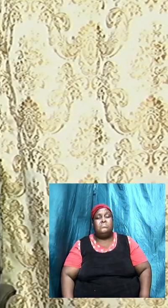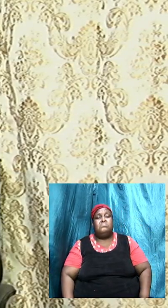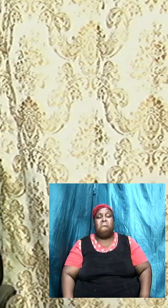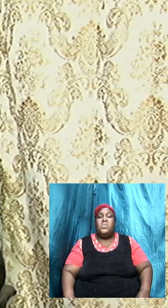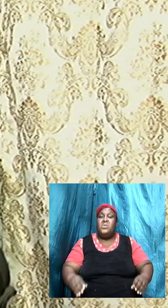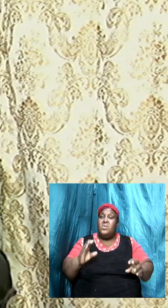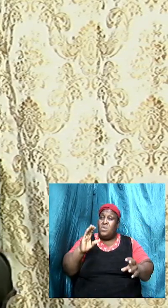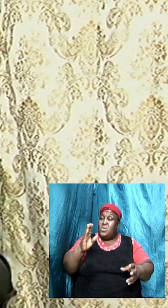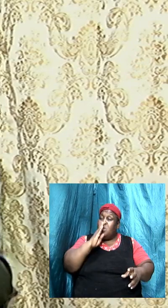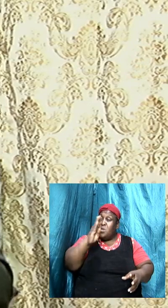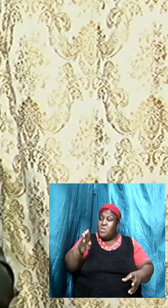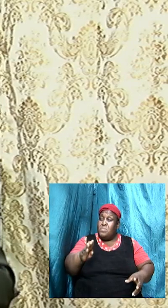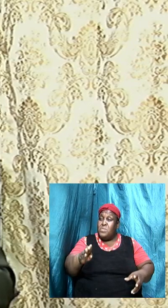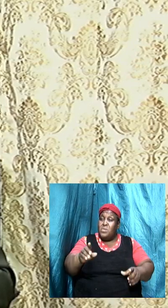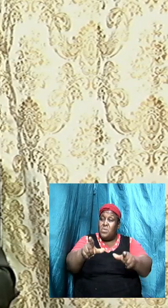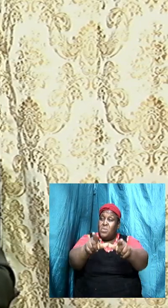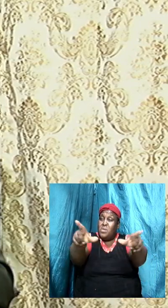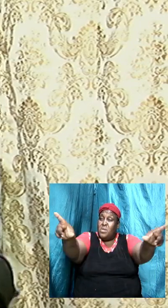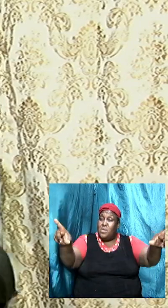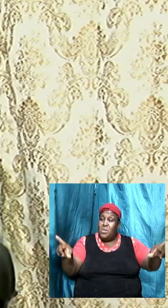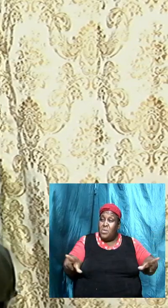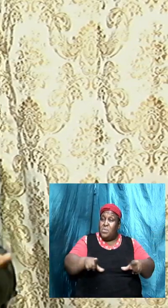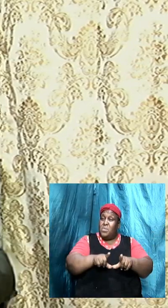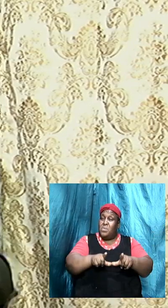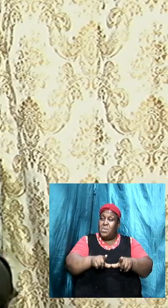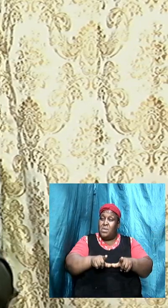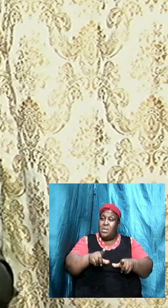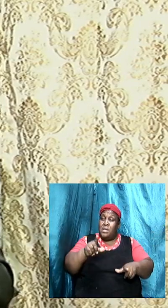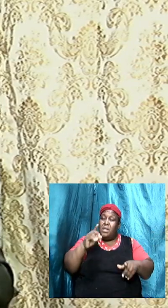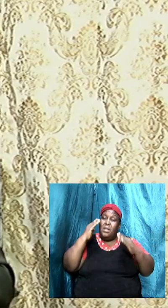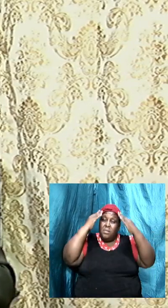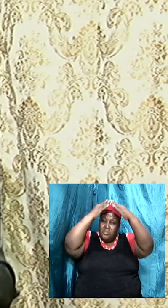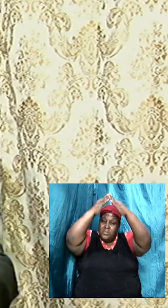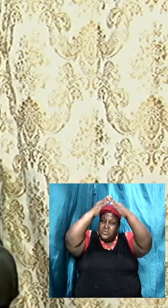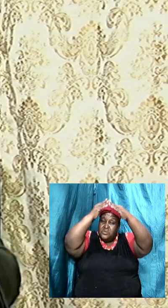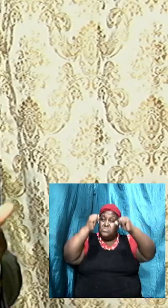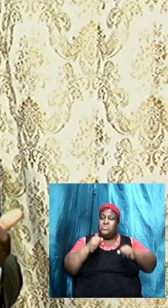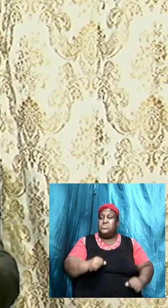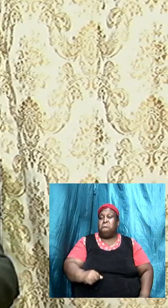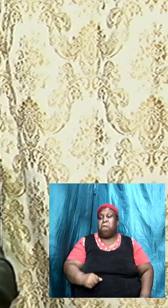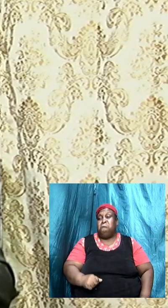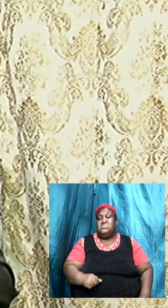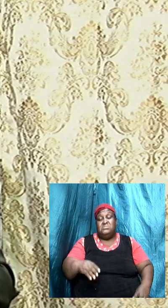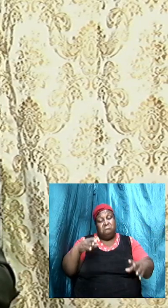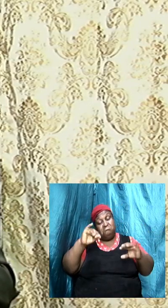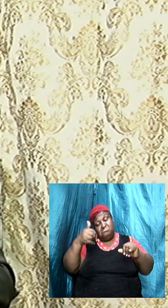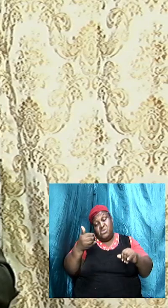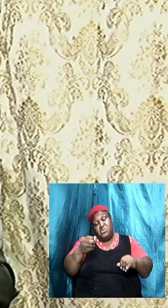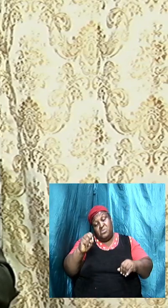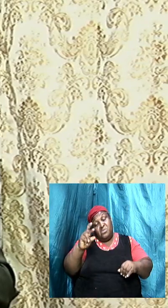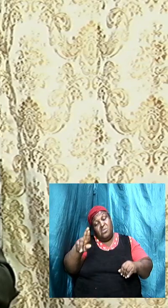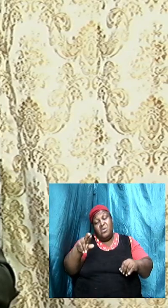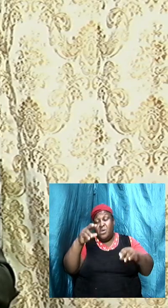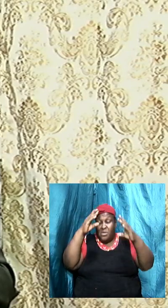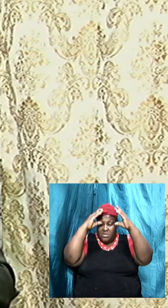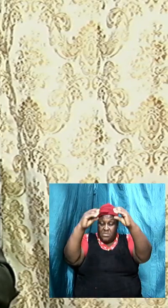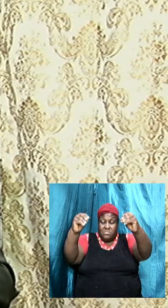It could be from our local pastor, a local bishop. Could be from just a teacher.